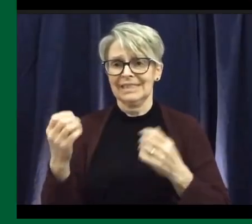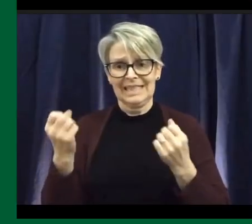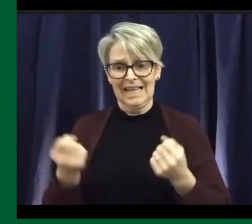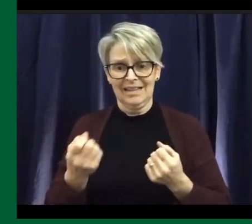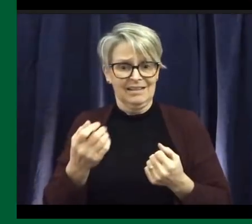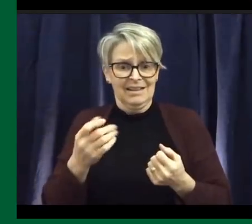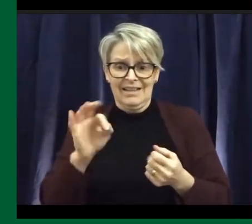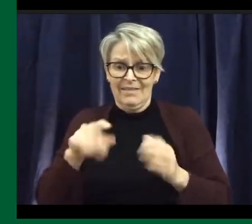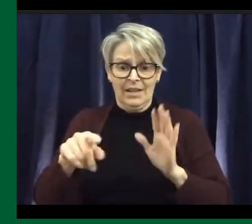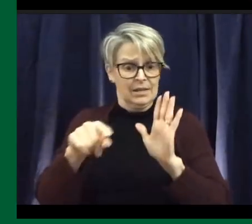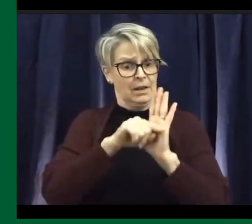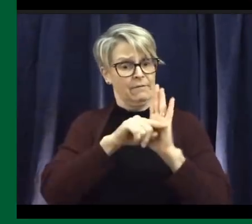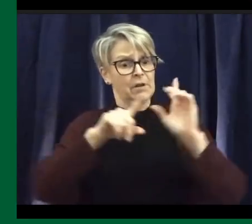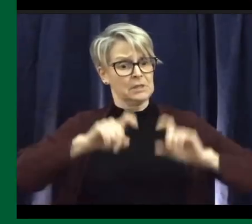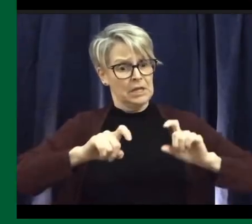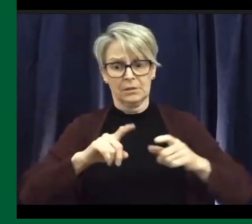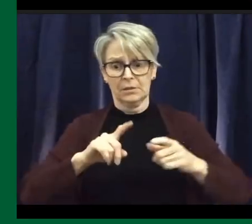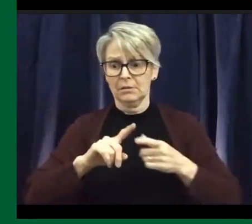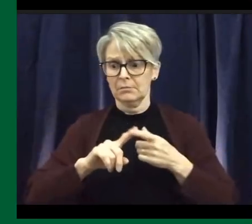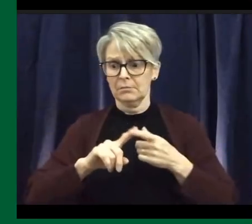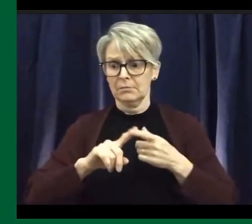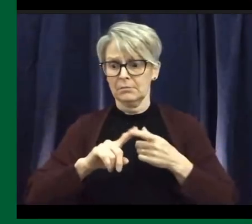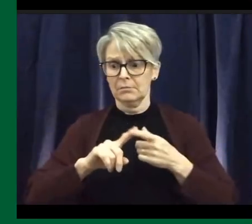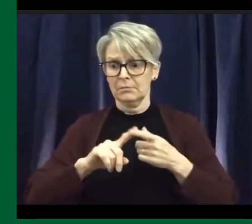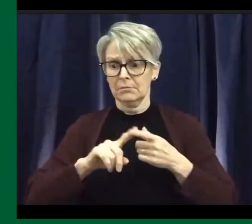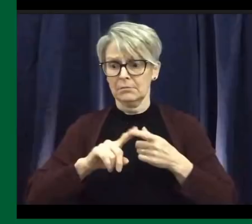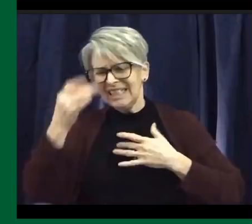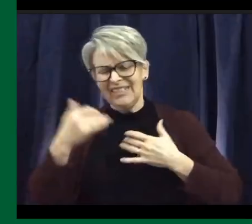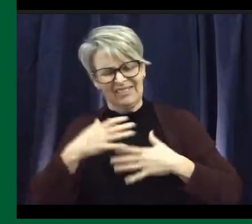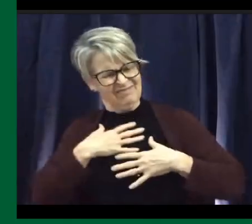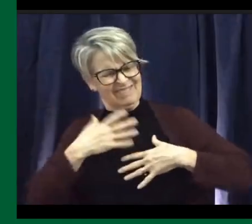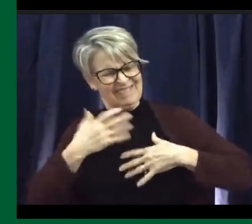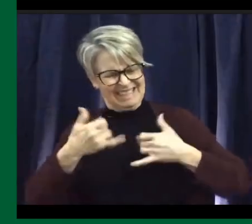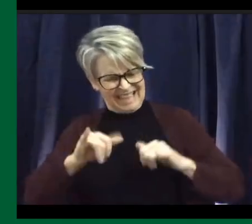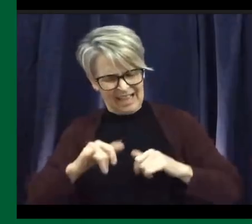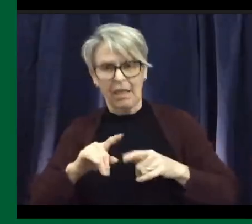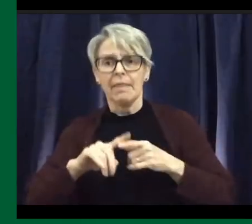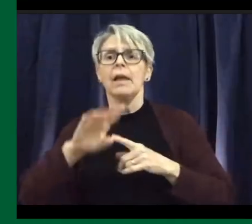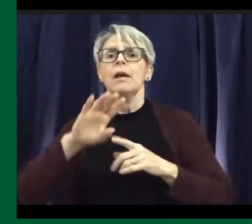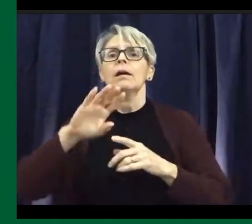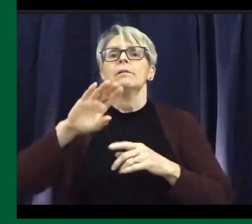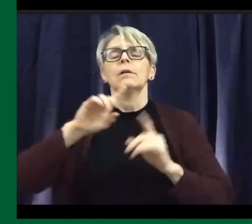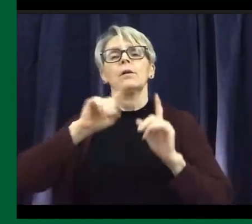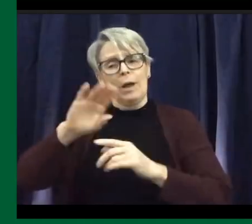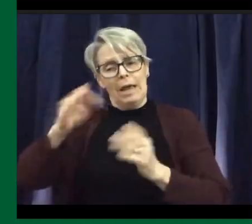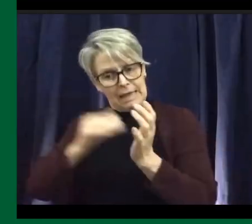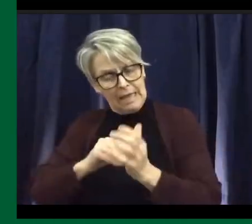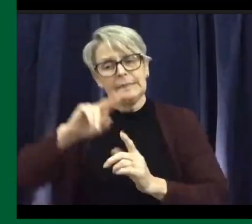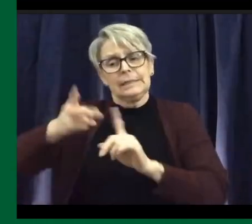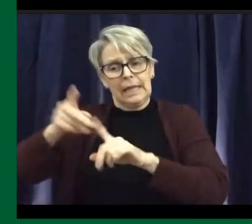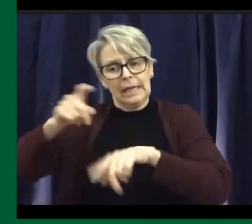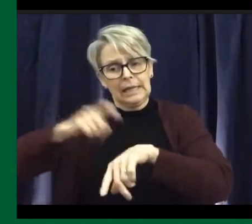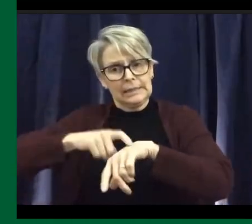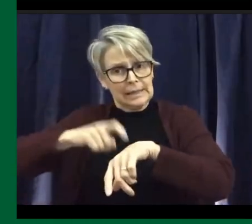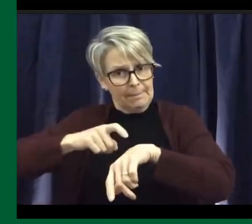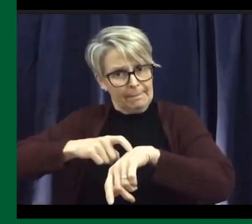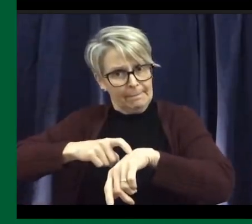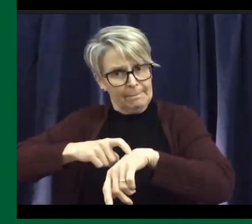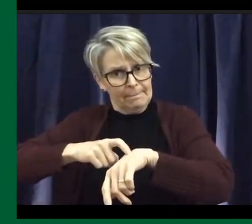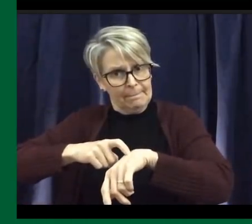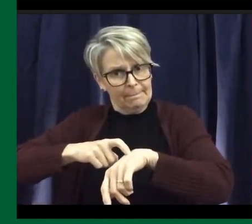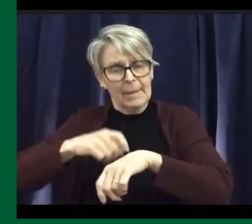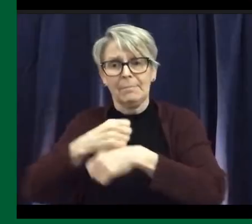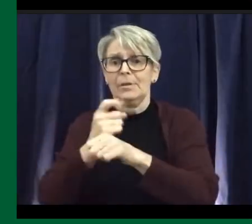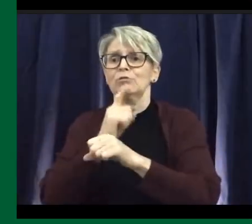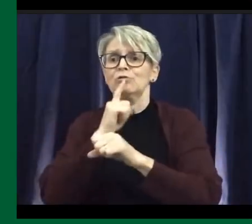is negative and your symptoms are continuing, do get tested again, just to make sure that you are COVID negative. And I think